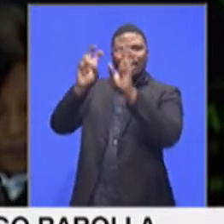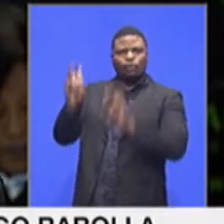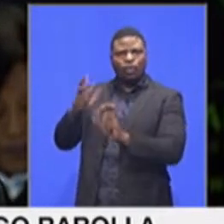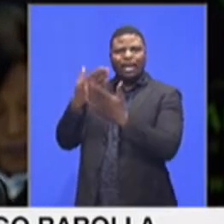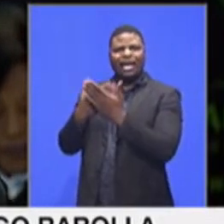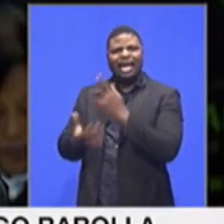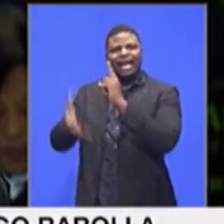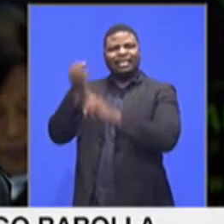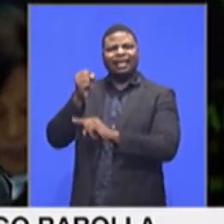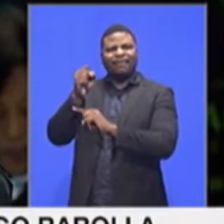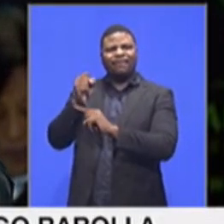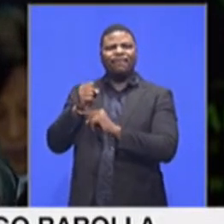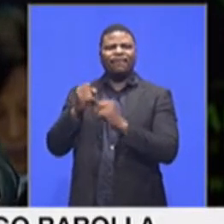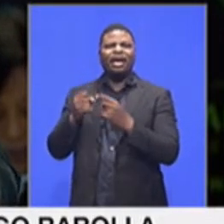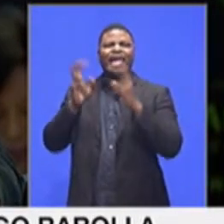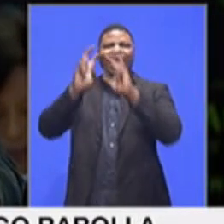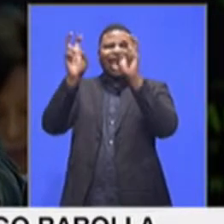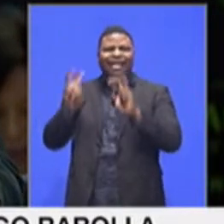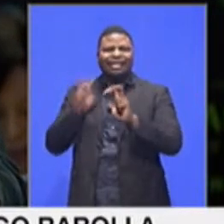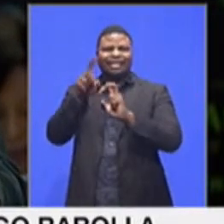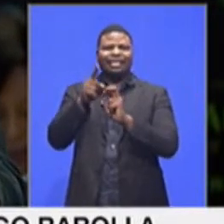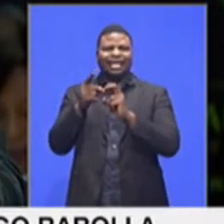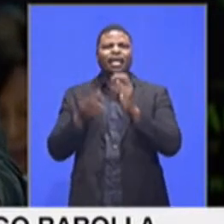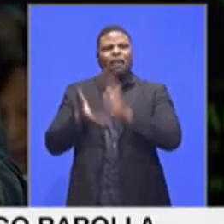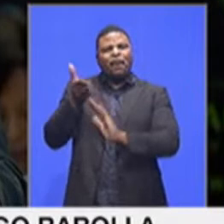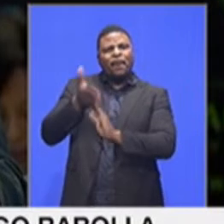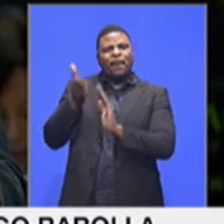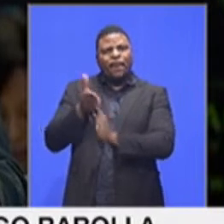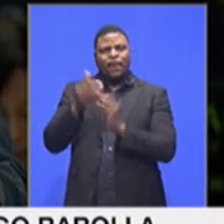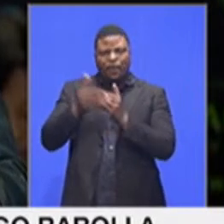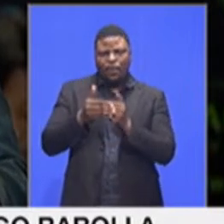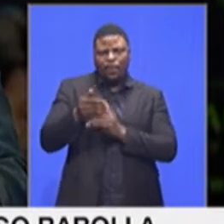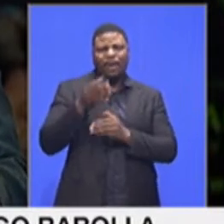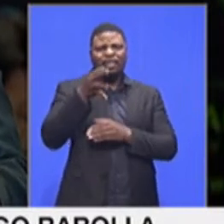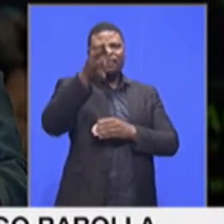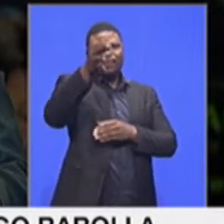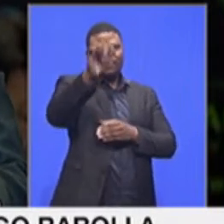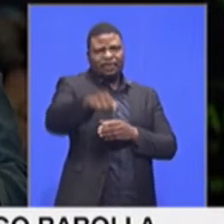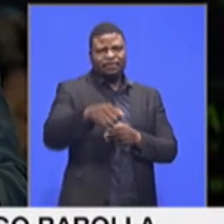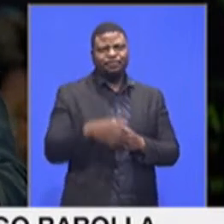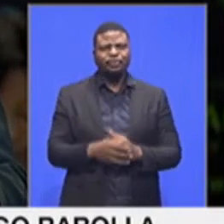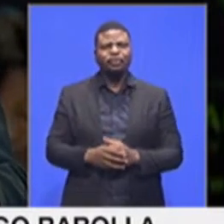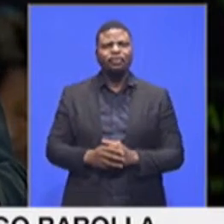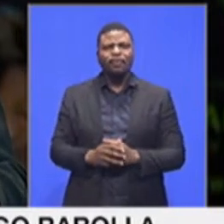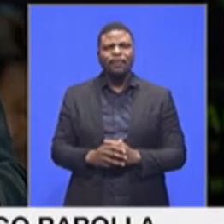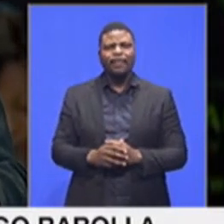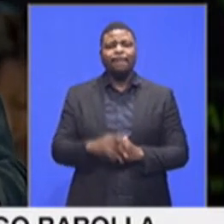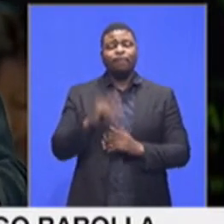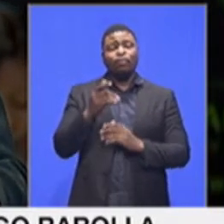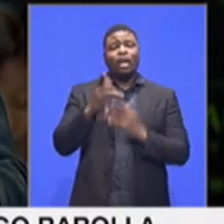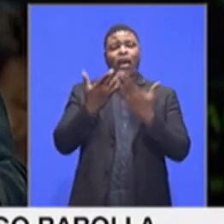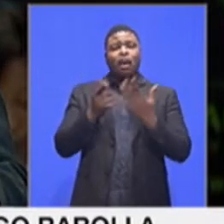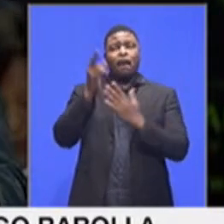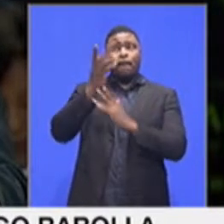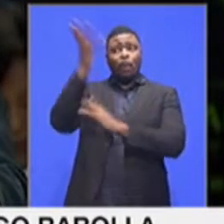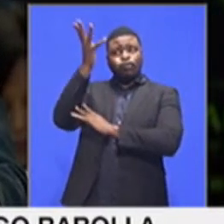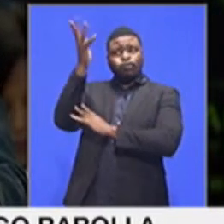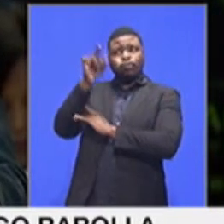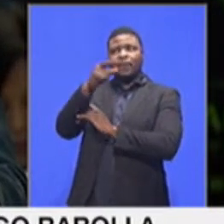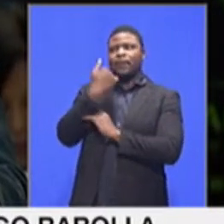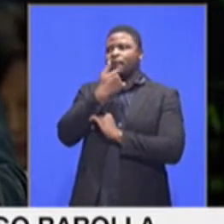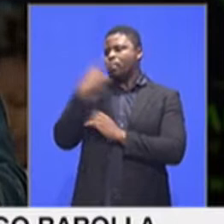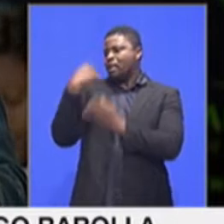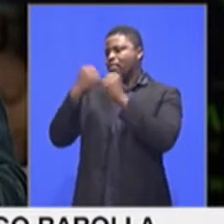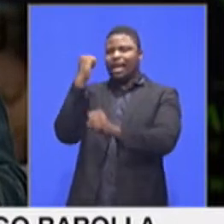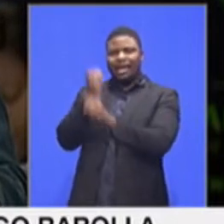long term. As part of this, during the medium-term budget policy statement, we announced that the government will take